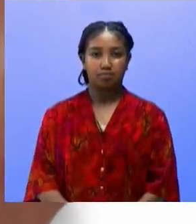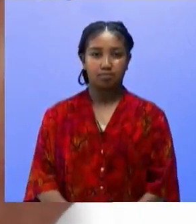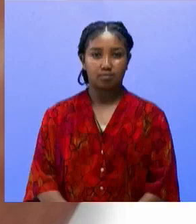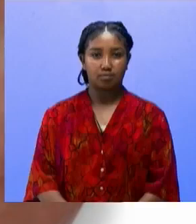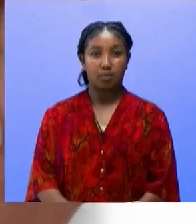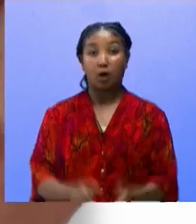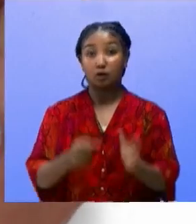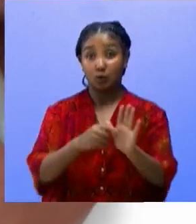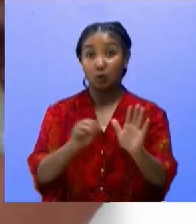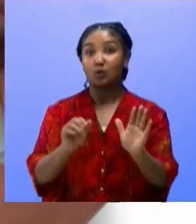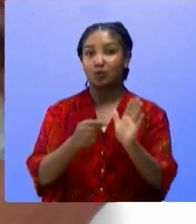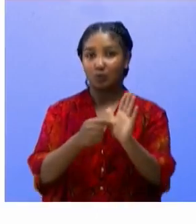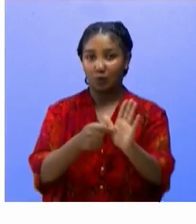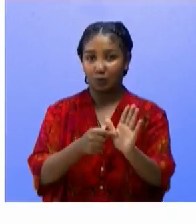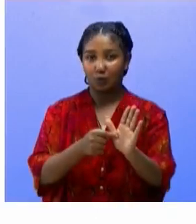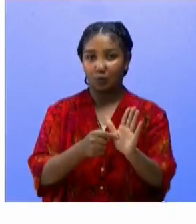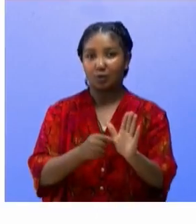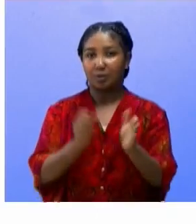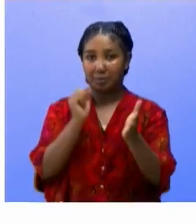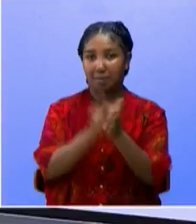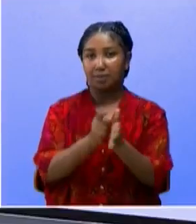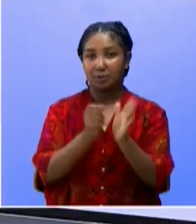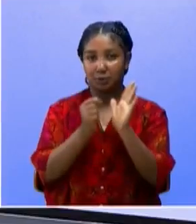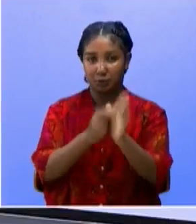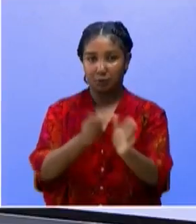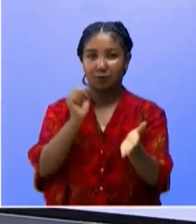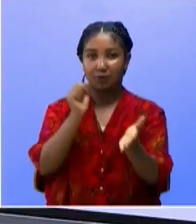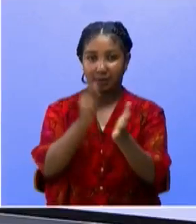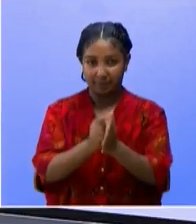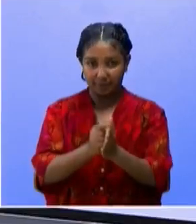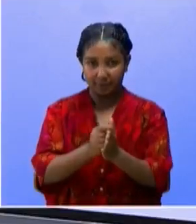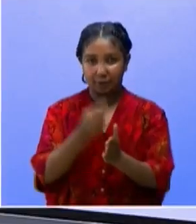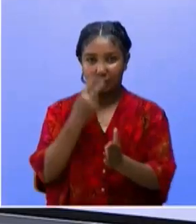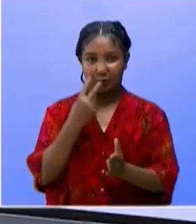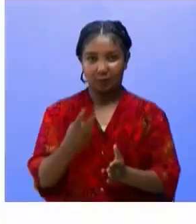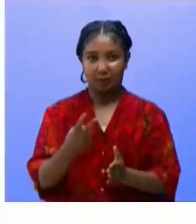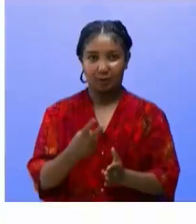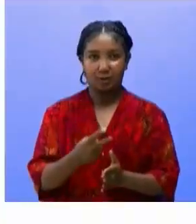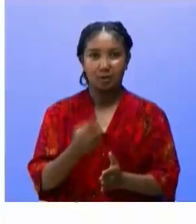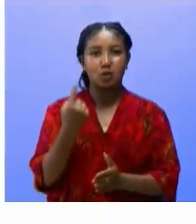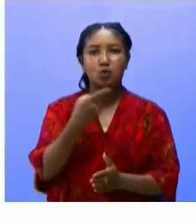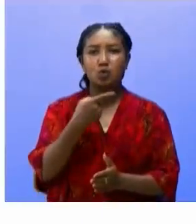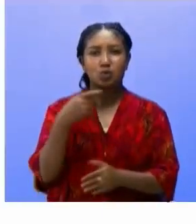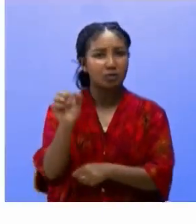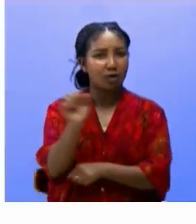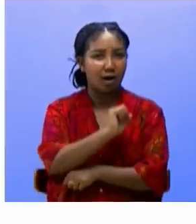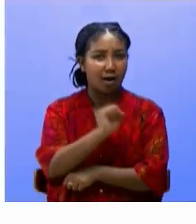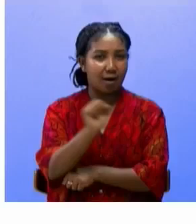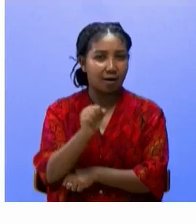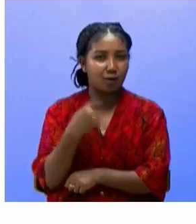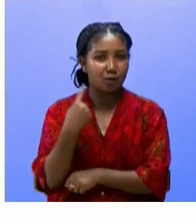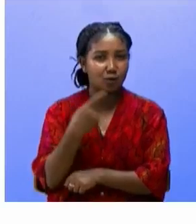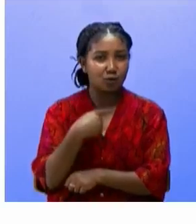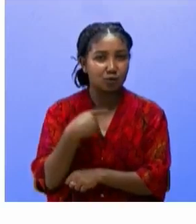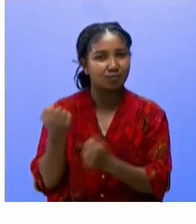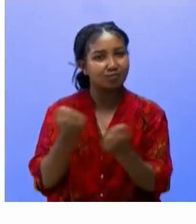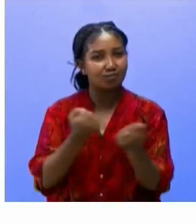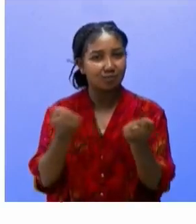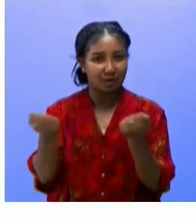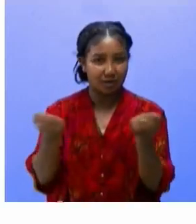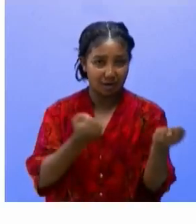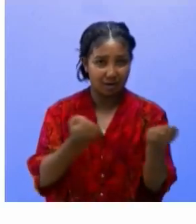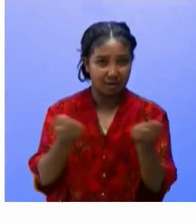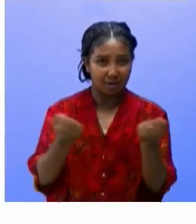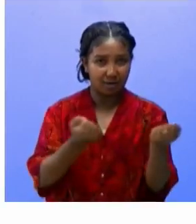I will show you that with an example. For example, look, whose car? Whose car